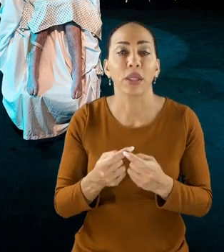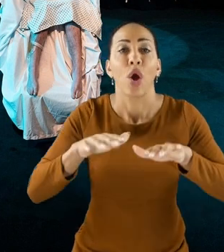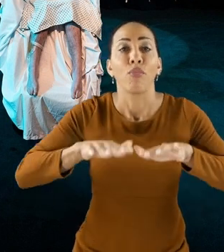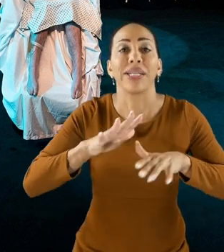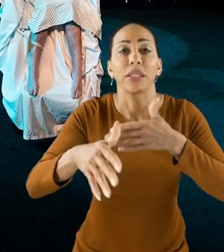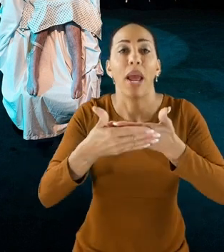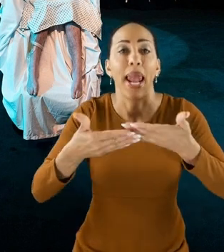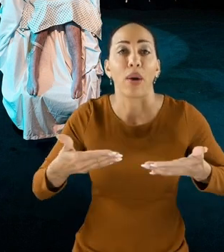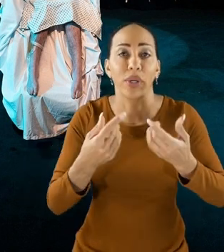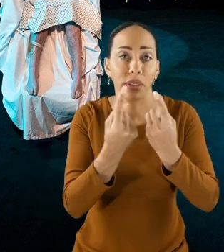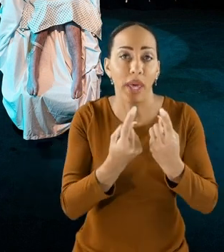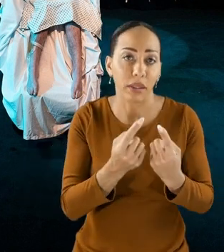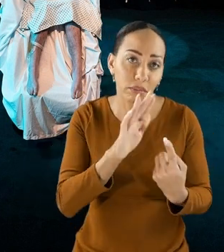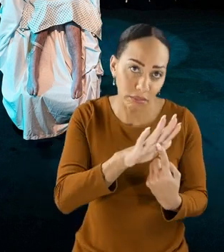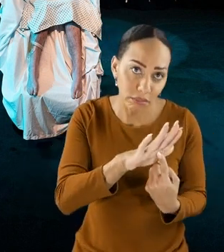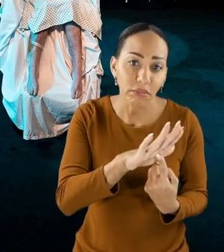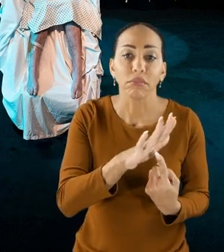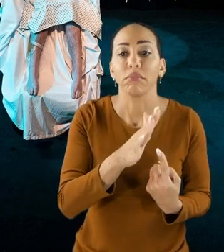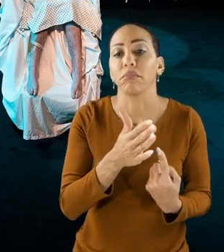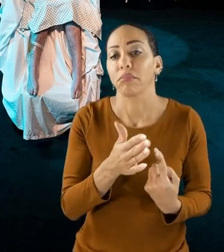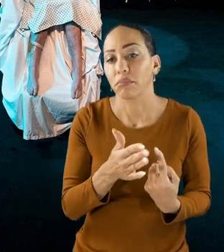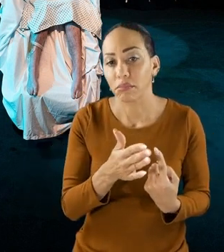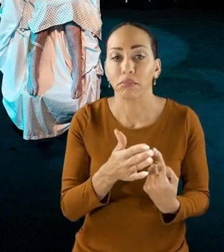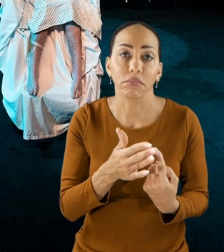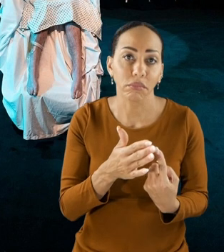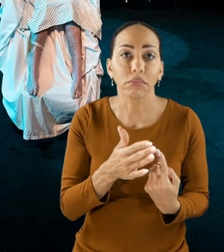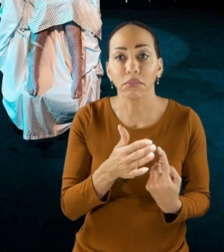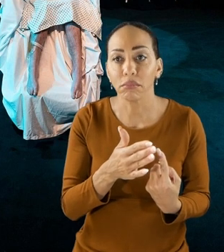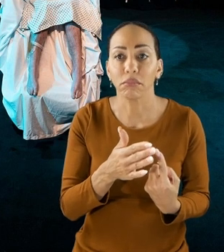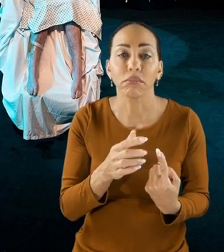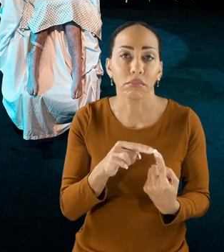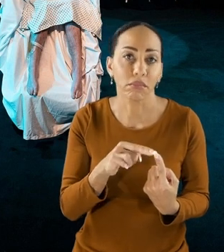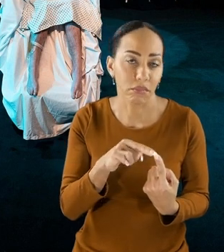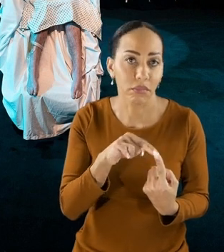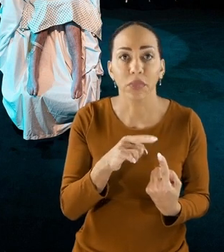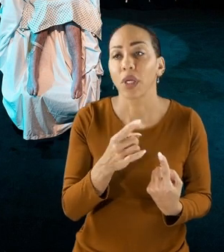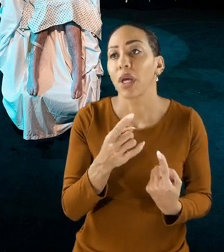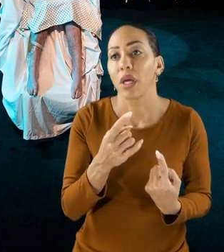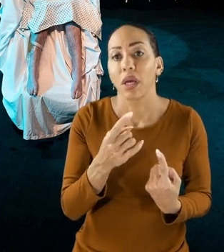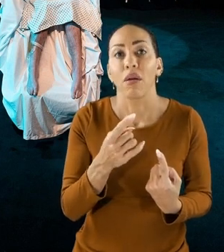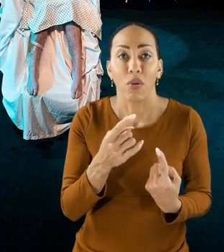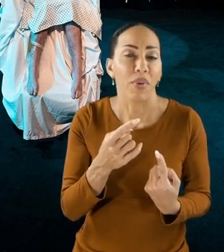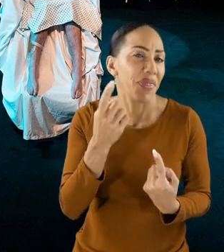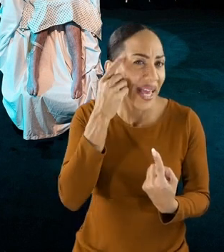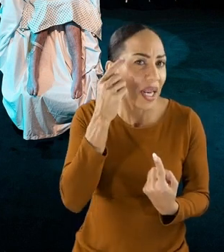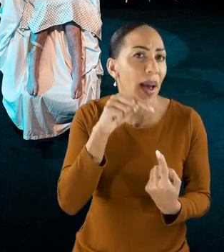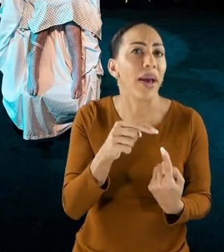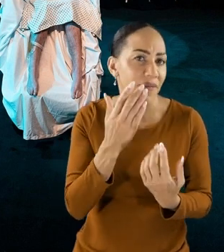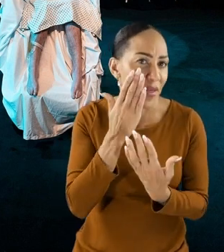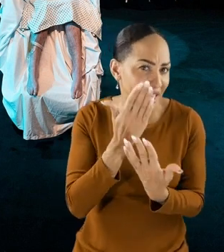Sign Language element, we're looking at working with this show and the Telepresence work now,